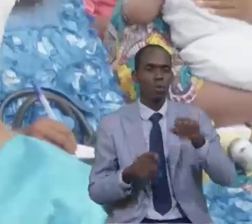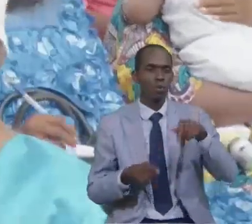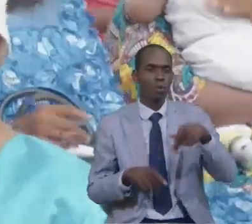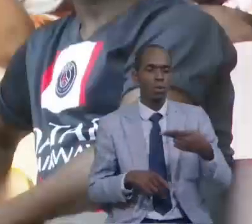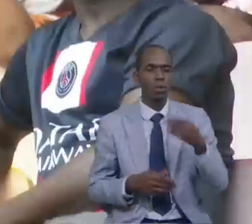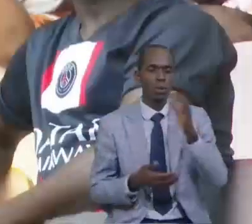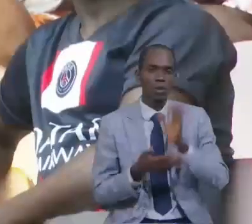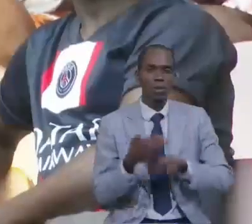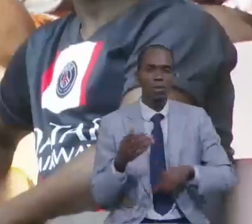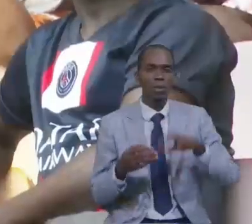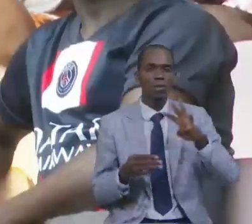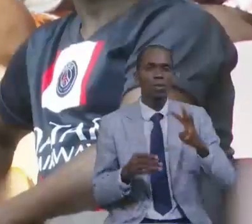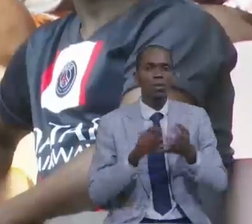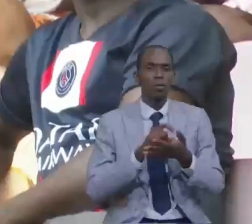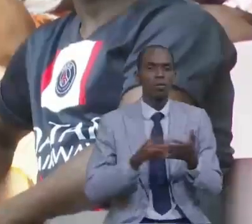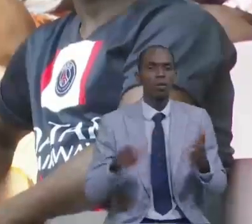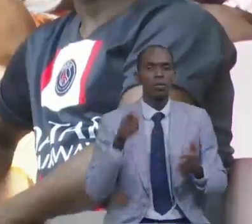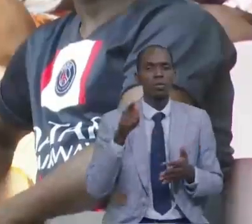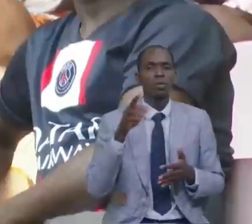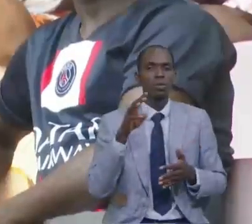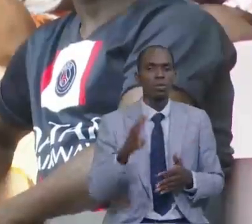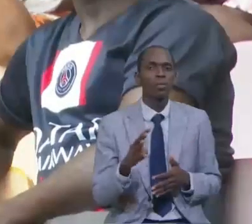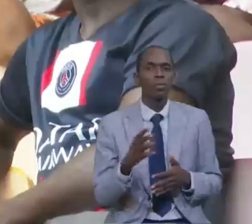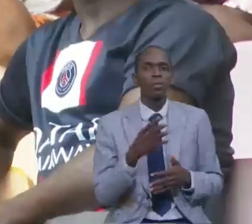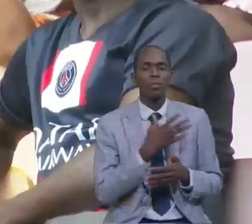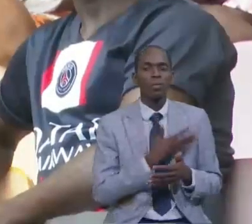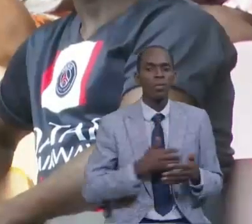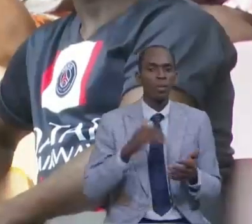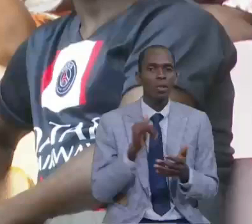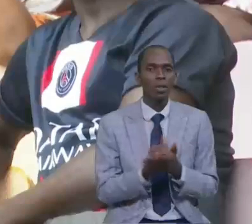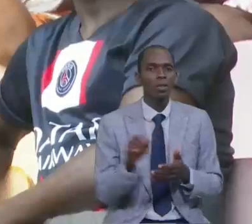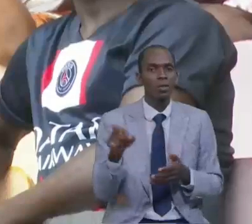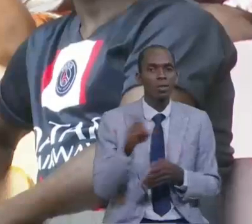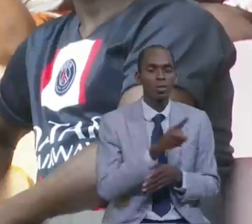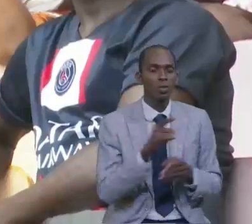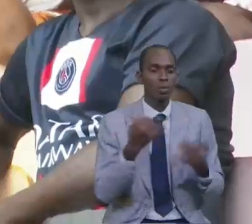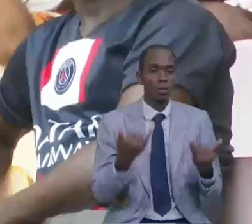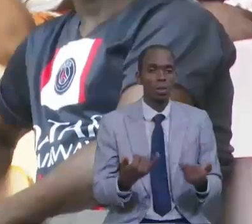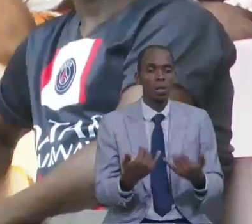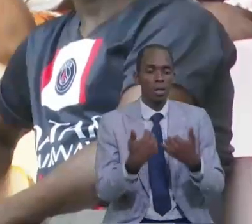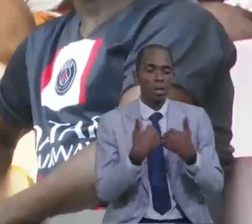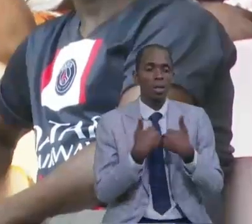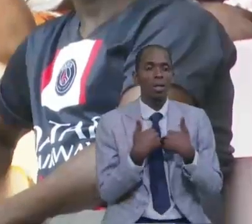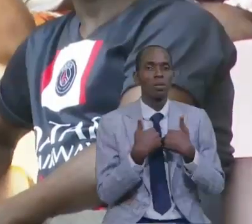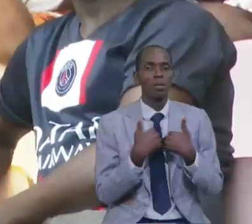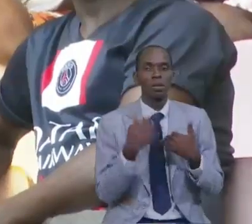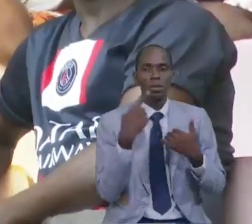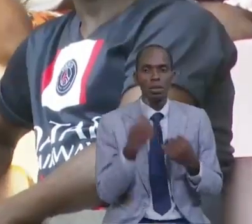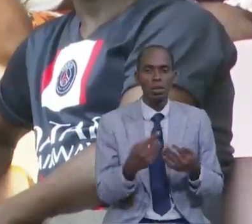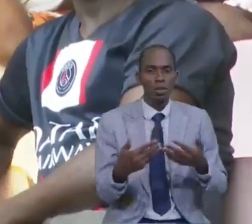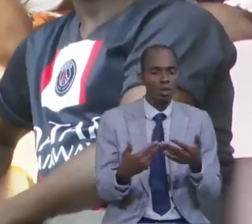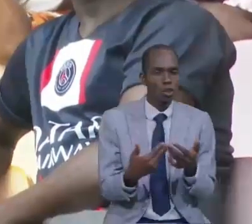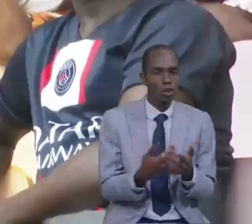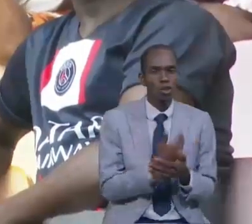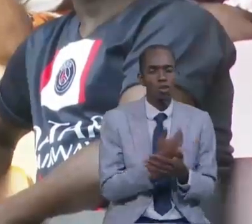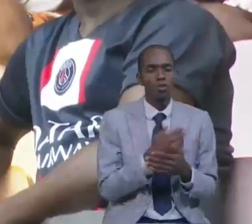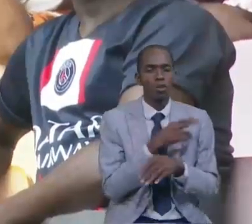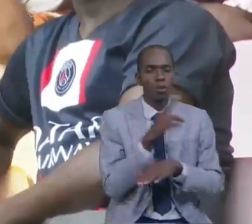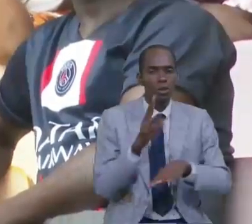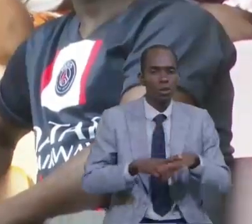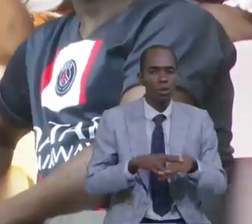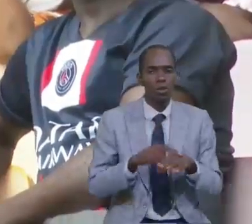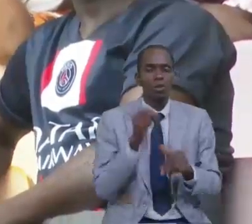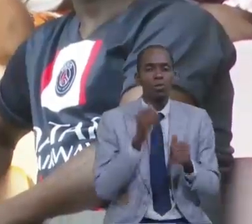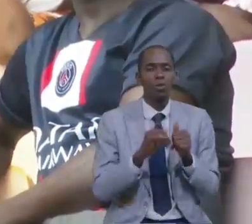new man, which is after God, and is created in righteousness and